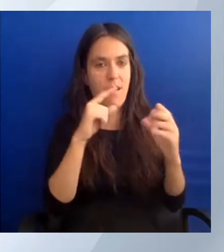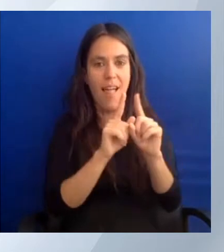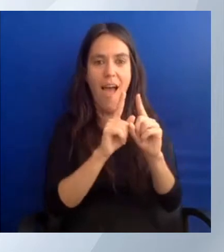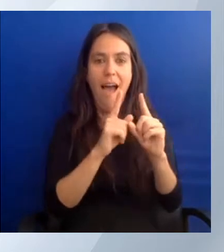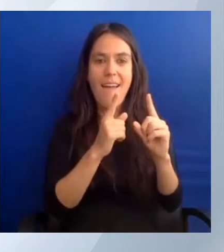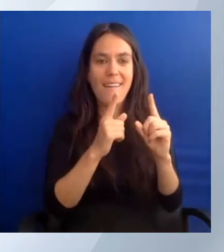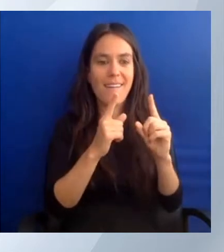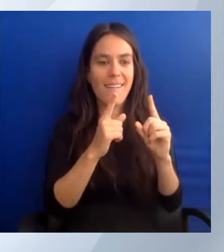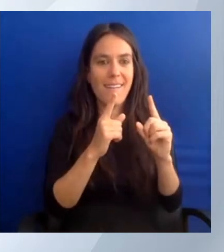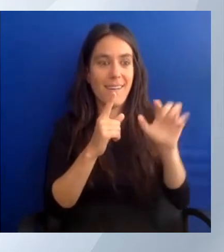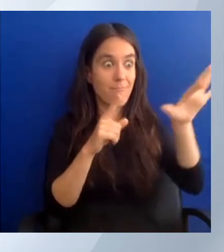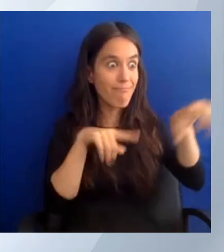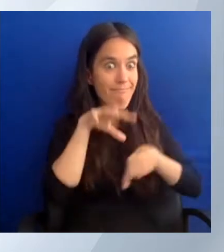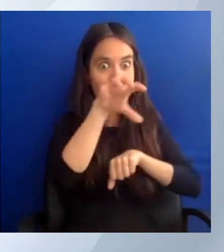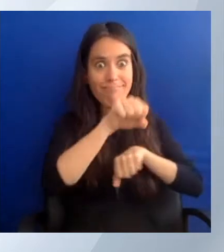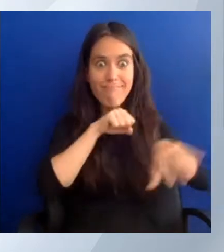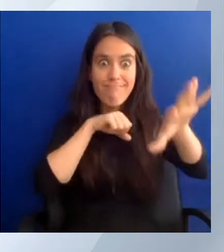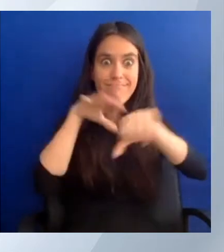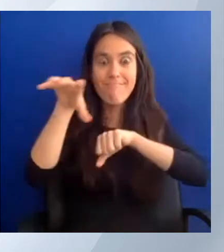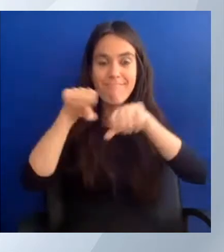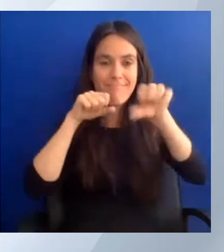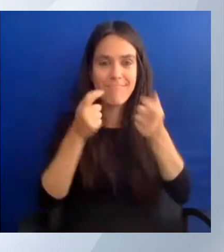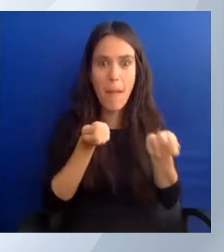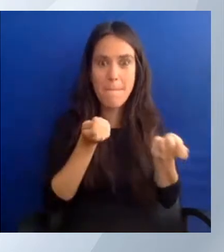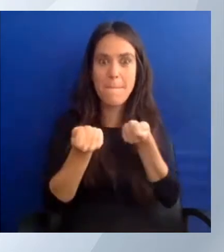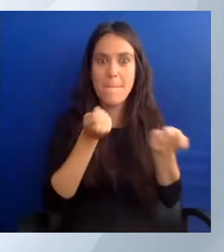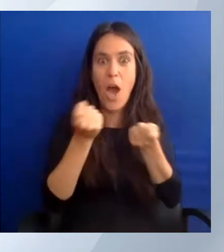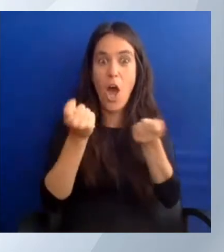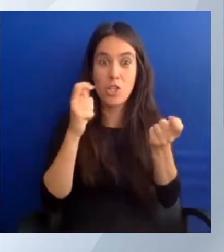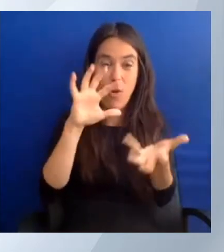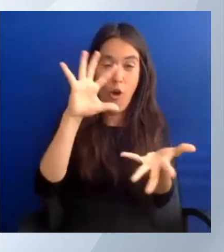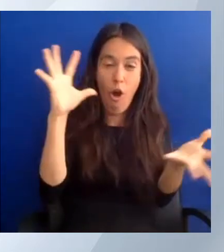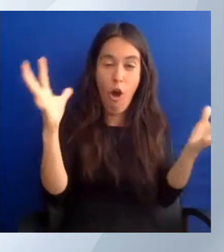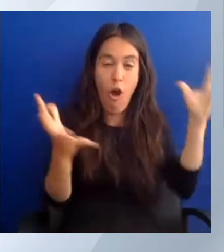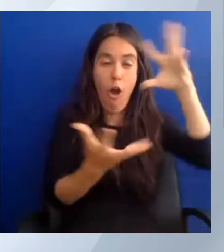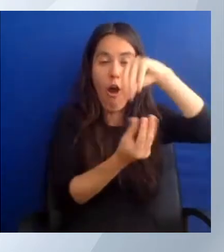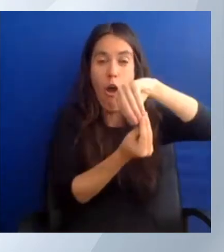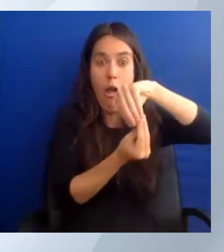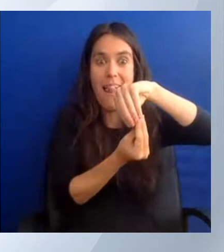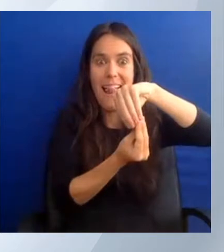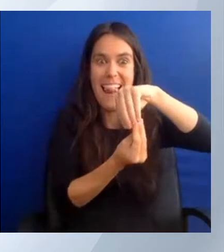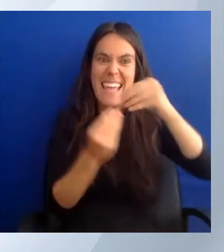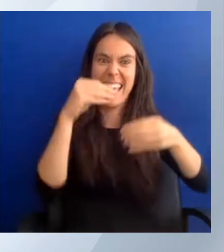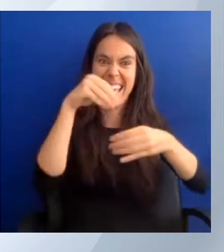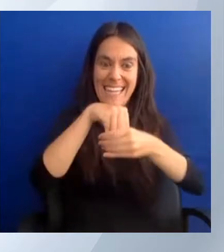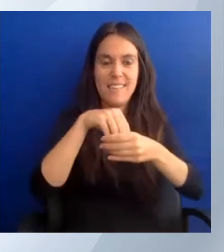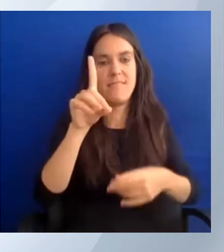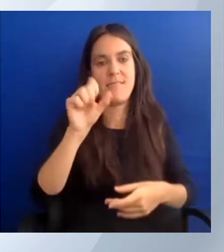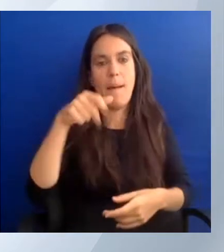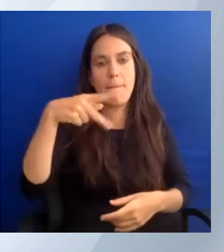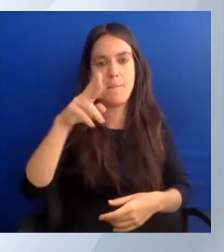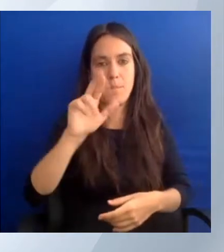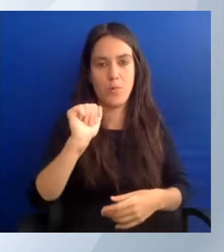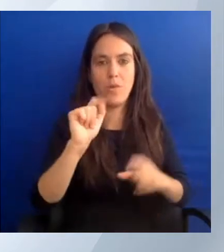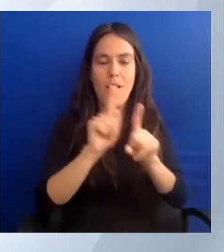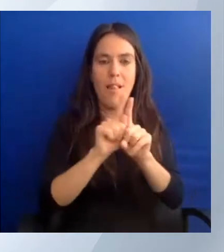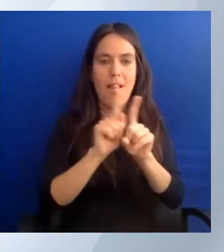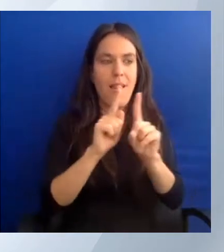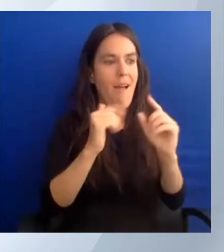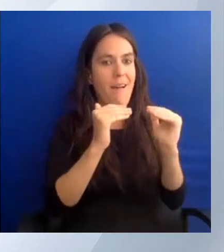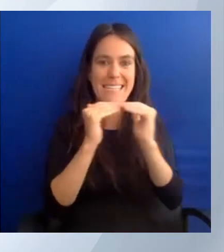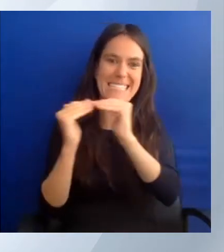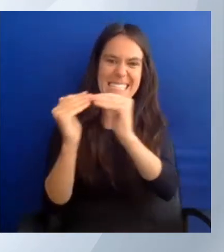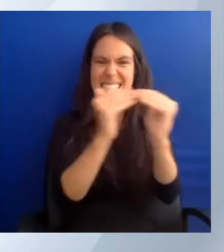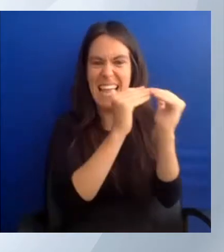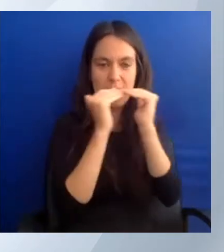service invocation, state management, all of these building blocks are exposed as standard HTTP and gRPC API. So